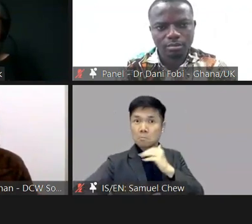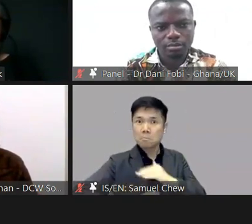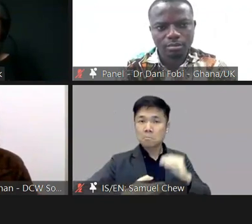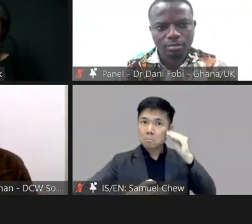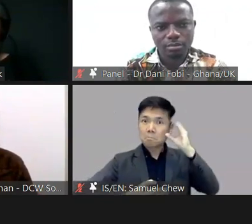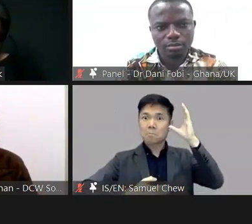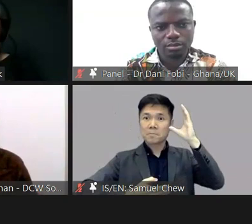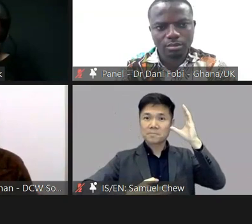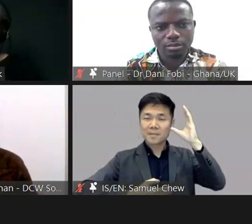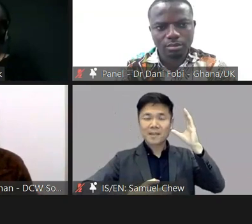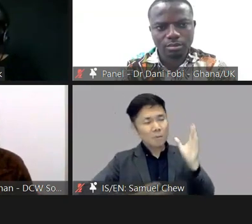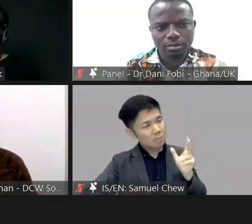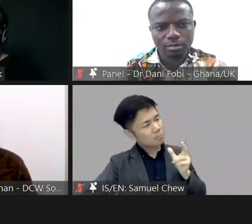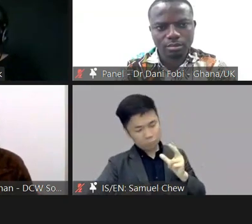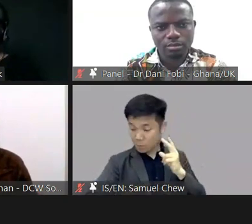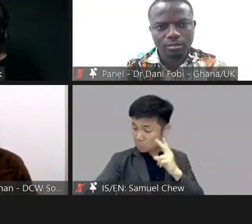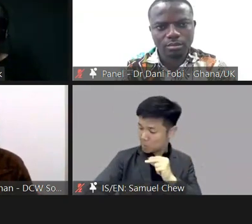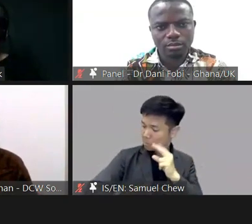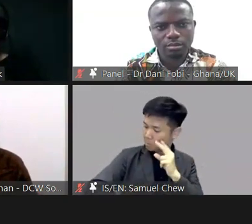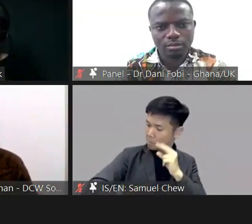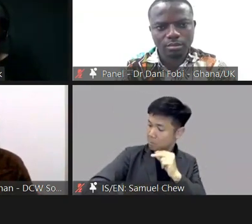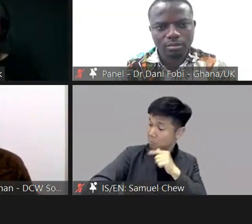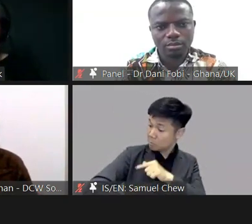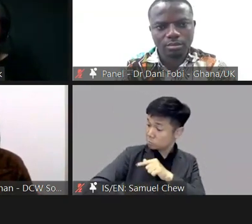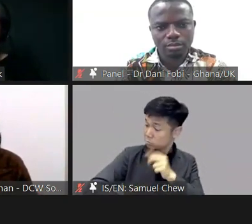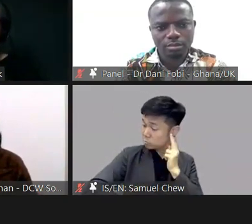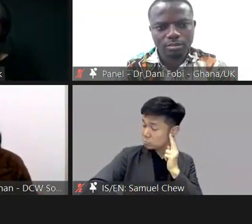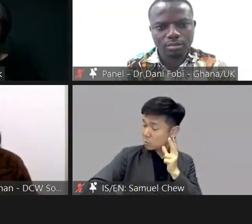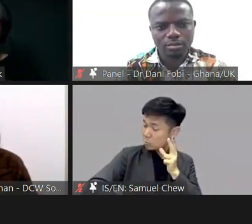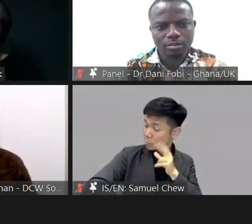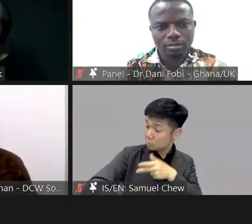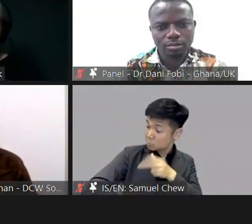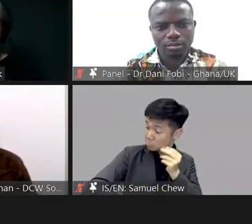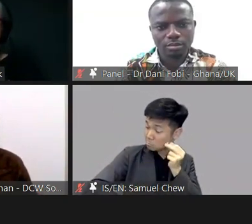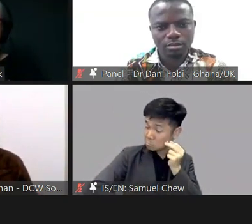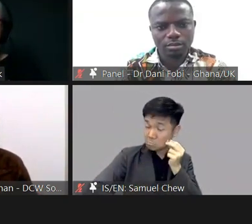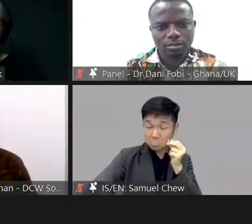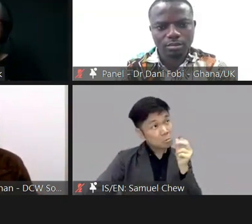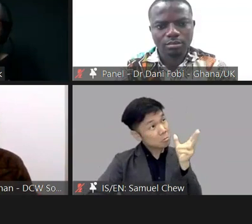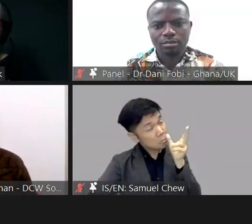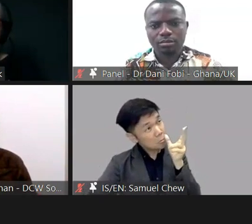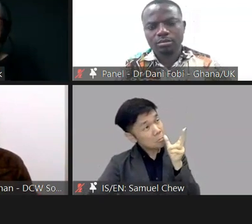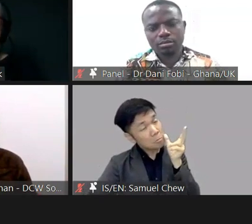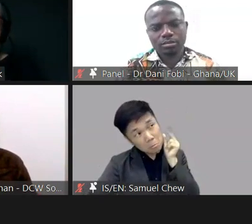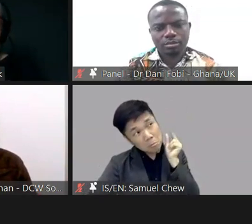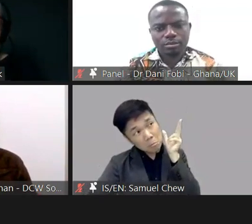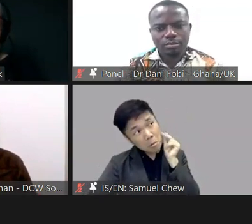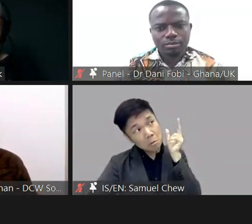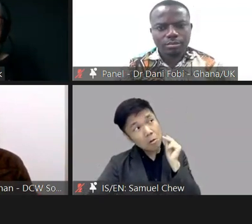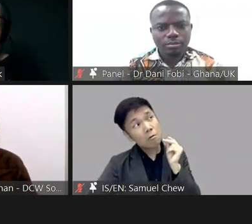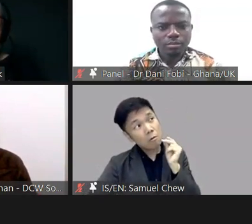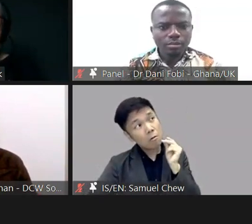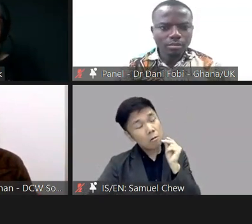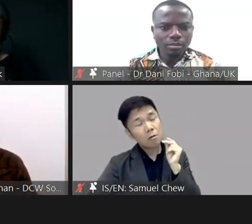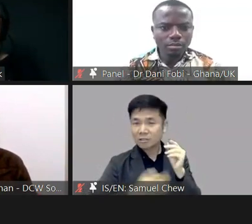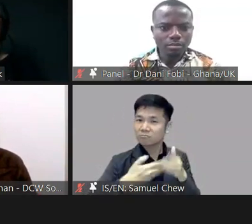words, pick up vocabulary, and start to understand the story, and can even narrate it back to you. So to help a